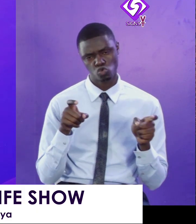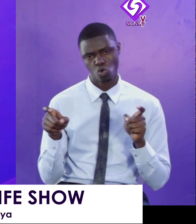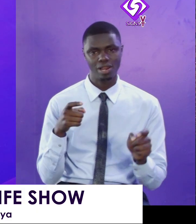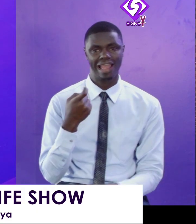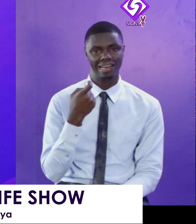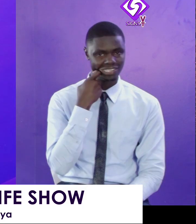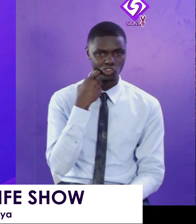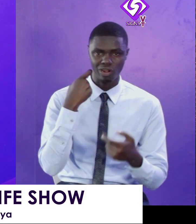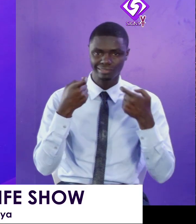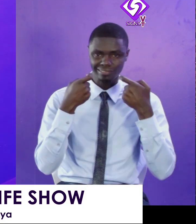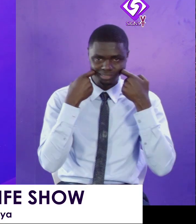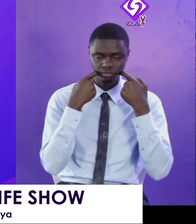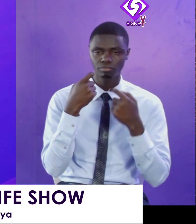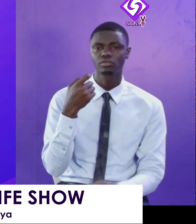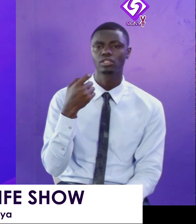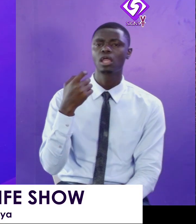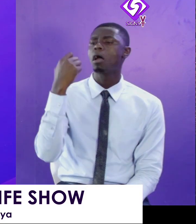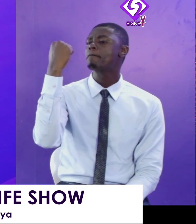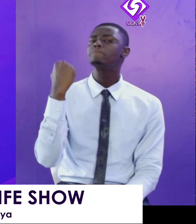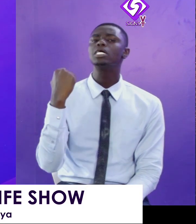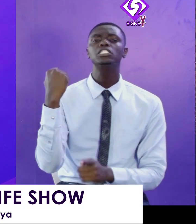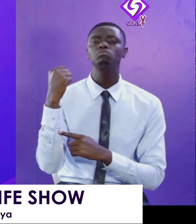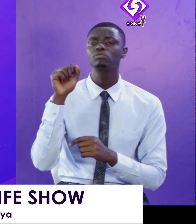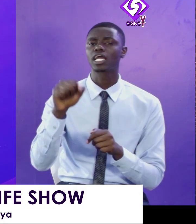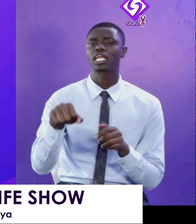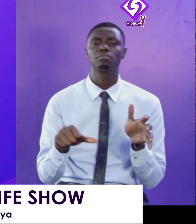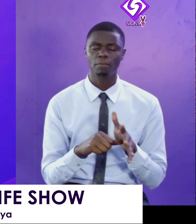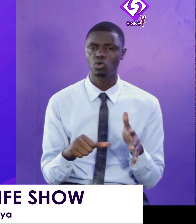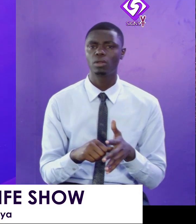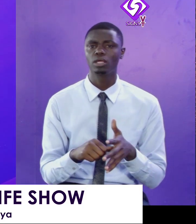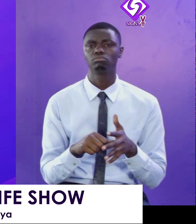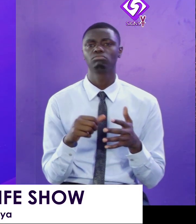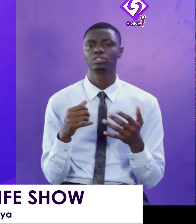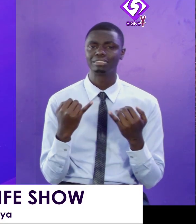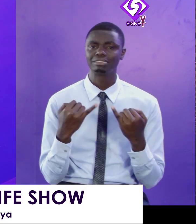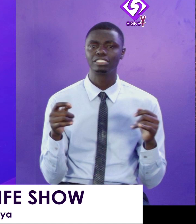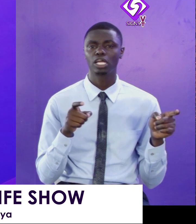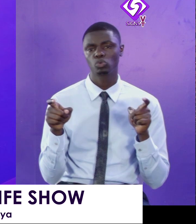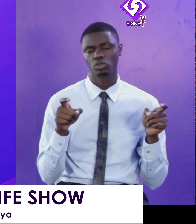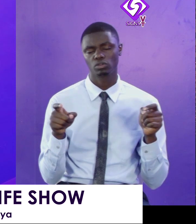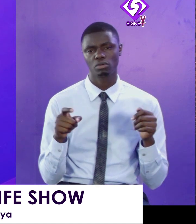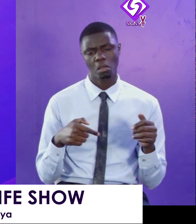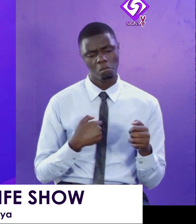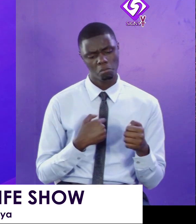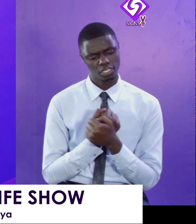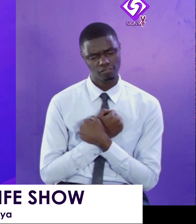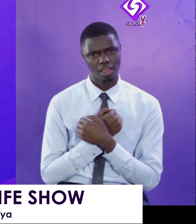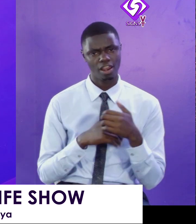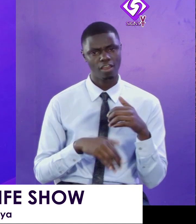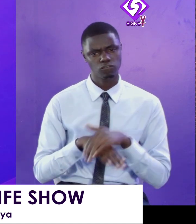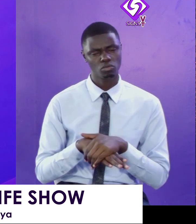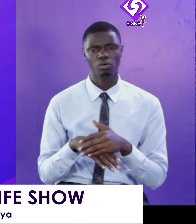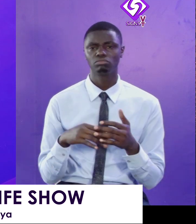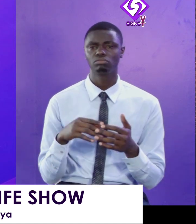addictions. That betting can be your indulgence. Work on it. I love football. Man U,